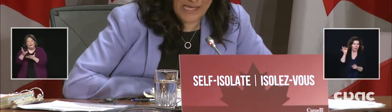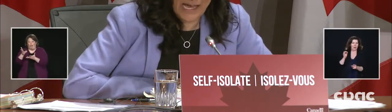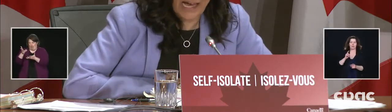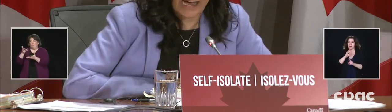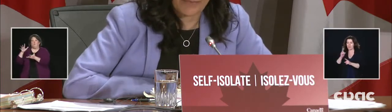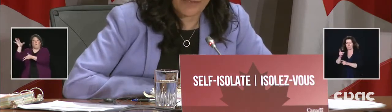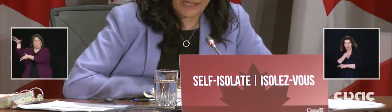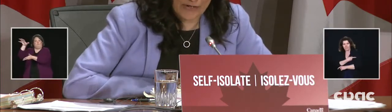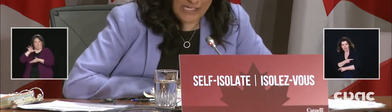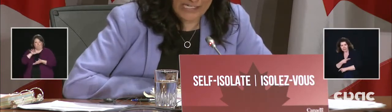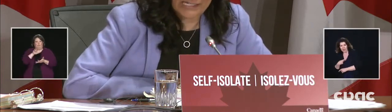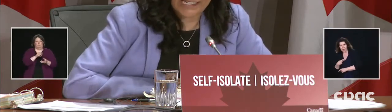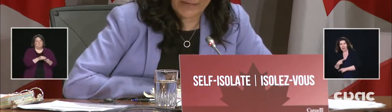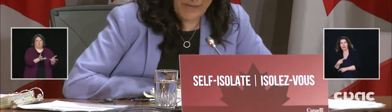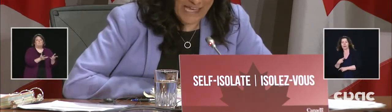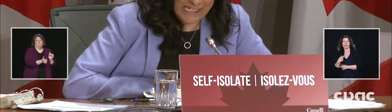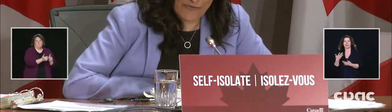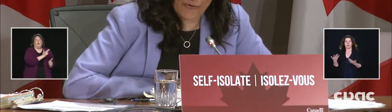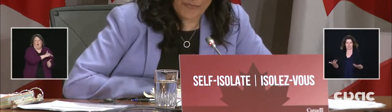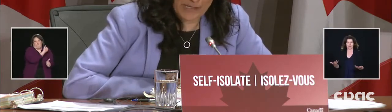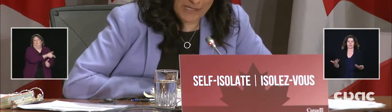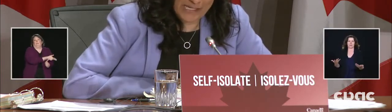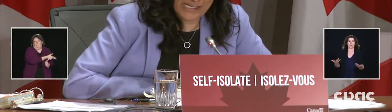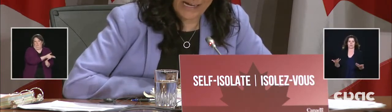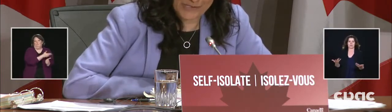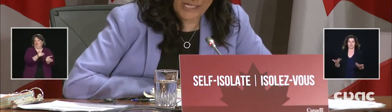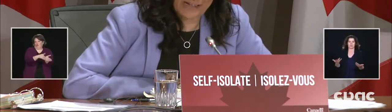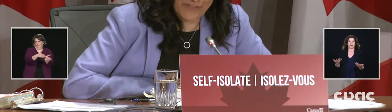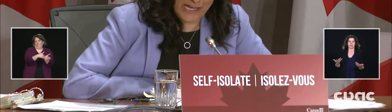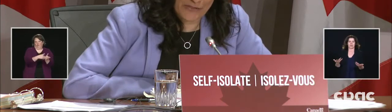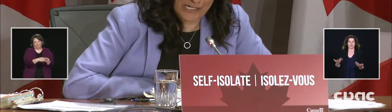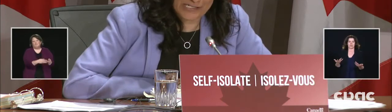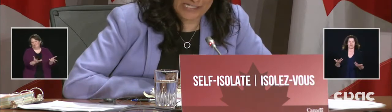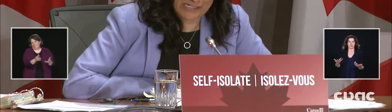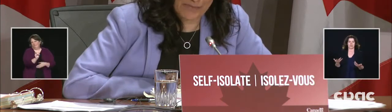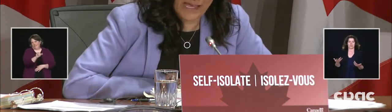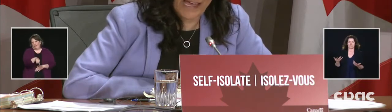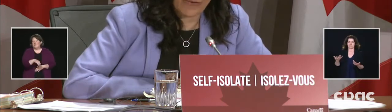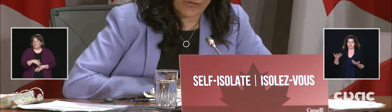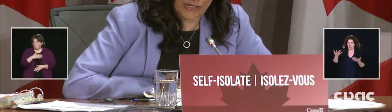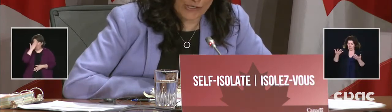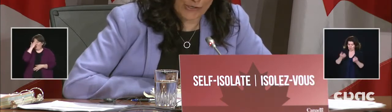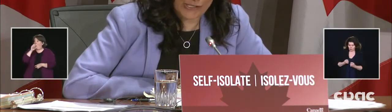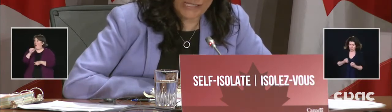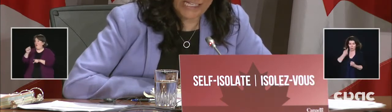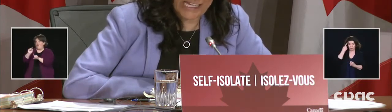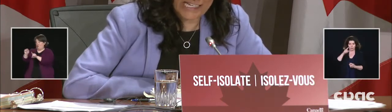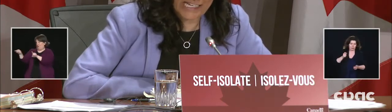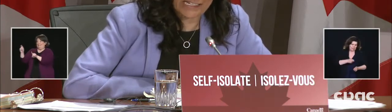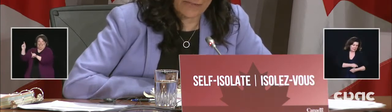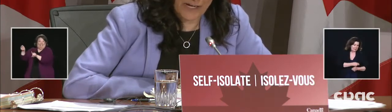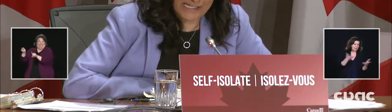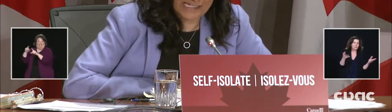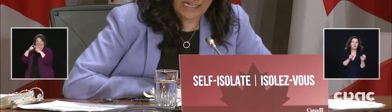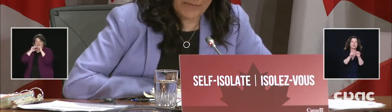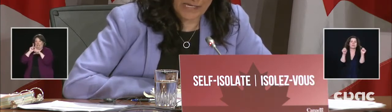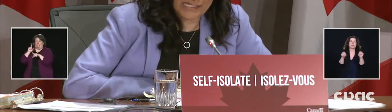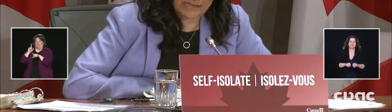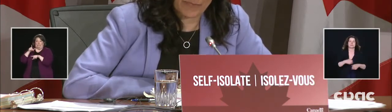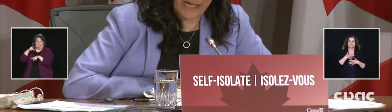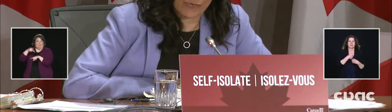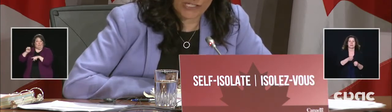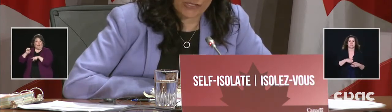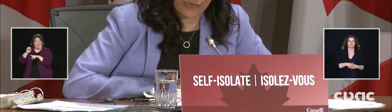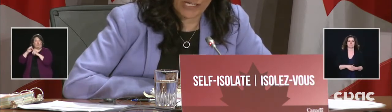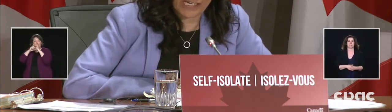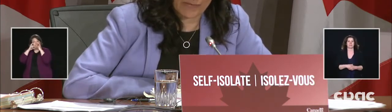system. There is a demand for PPE outside of the healthcare system, and we are currently devising a